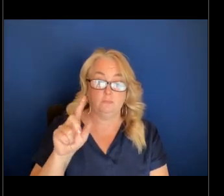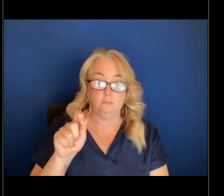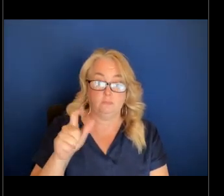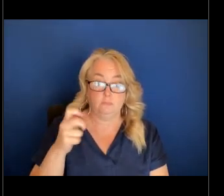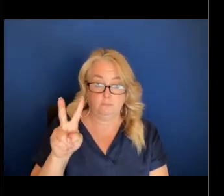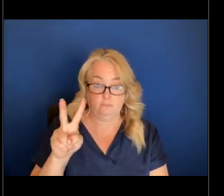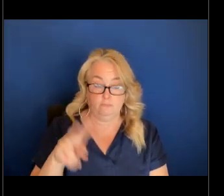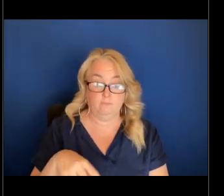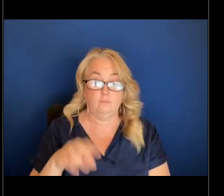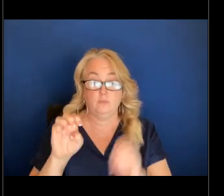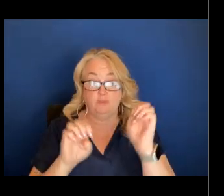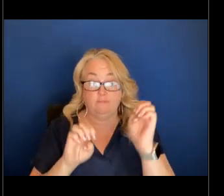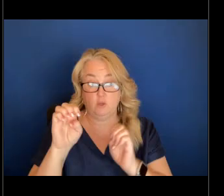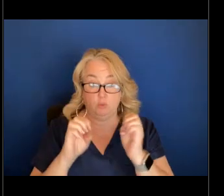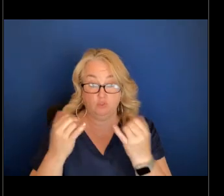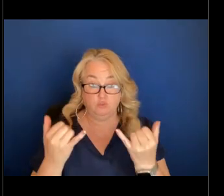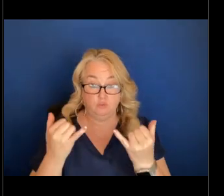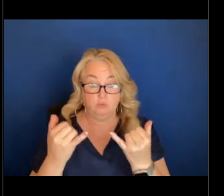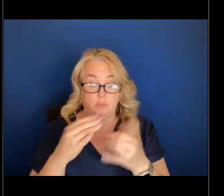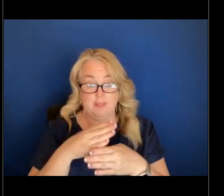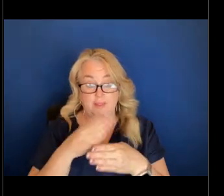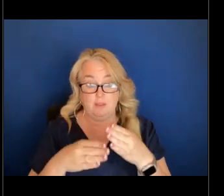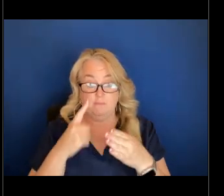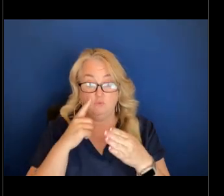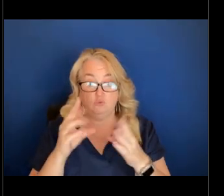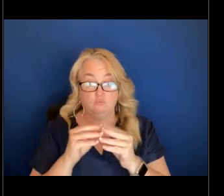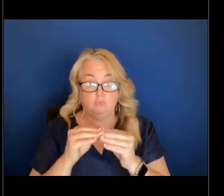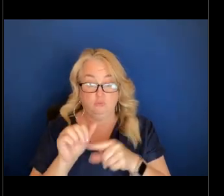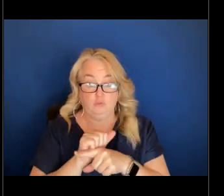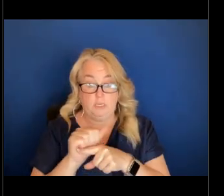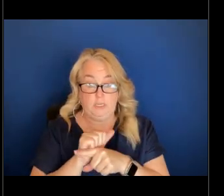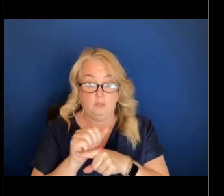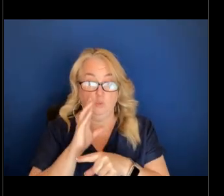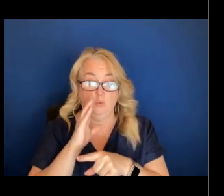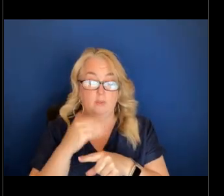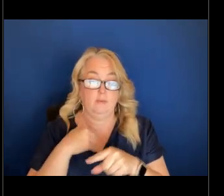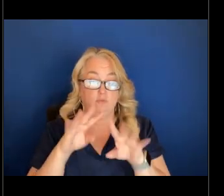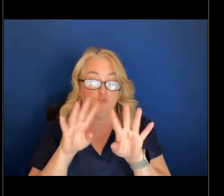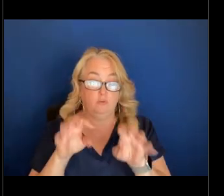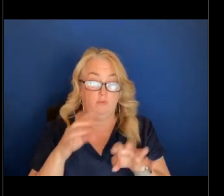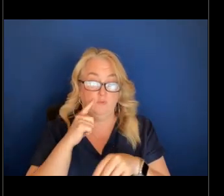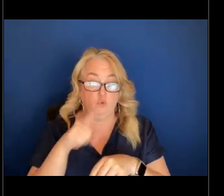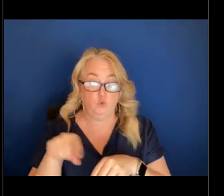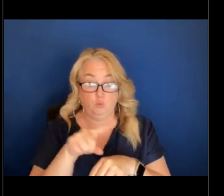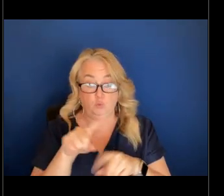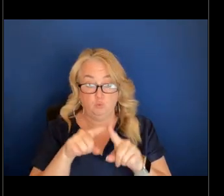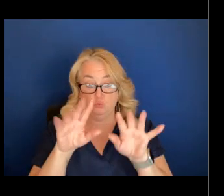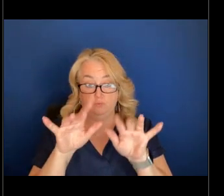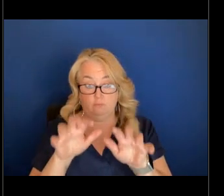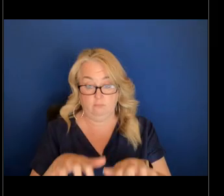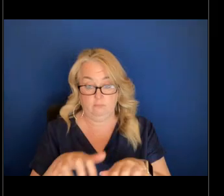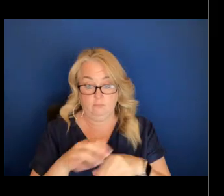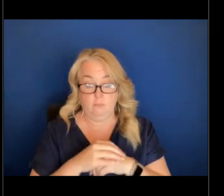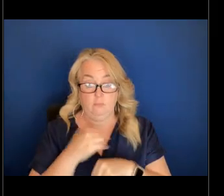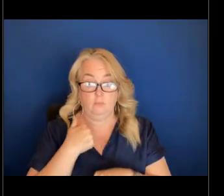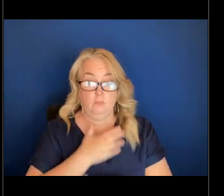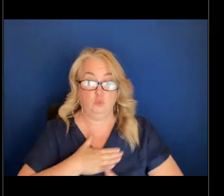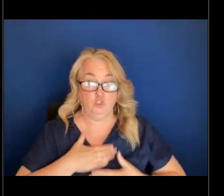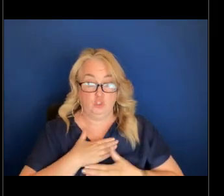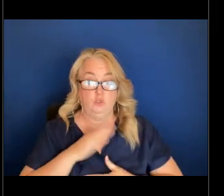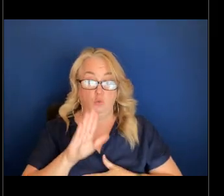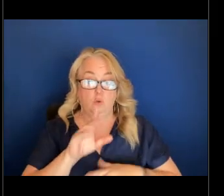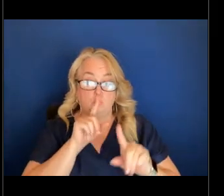Training evaluation. At the end of this training, there is a training event survey for you to complete. We appreciate your